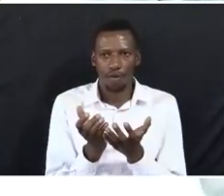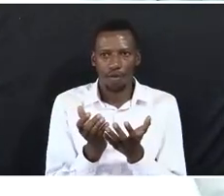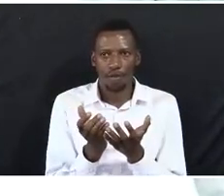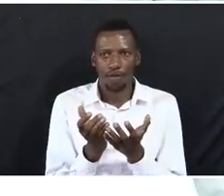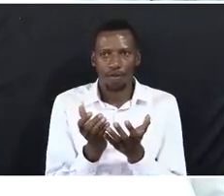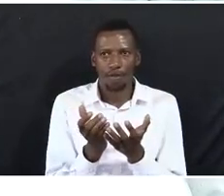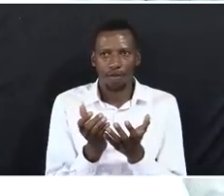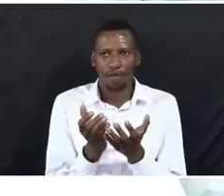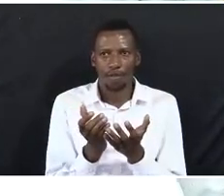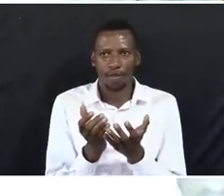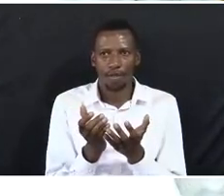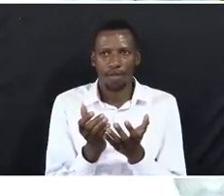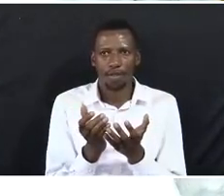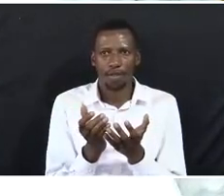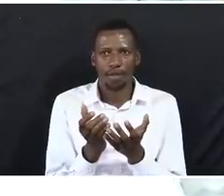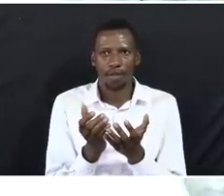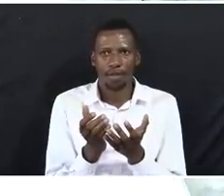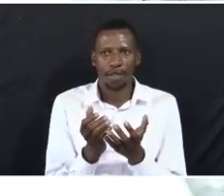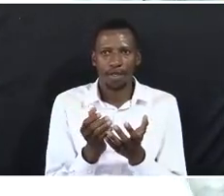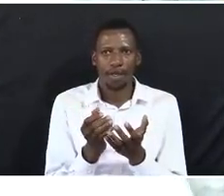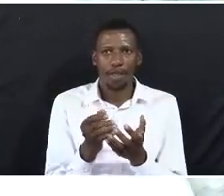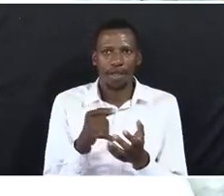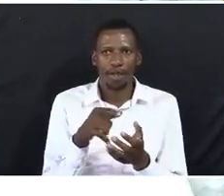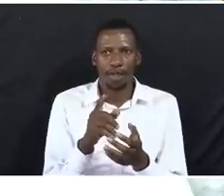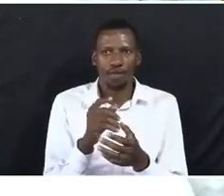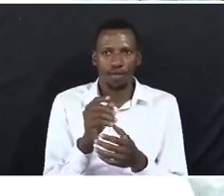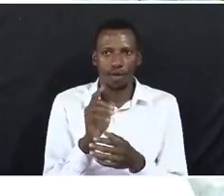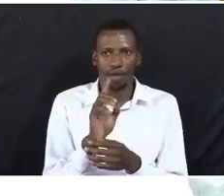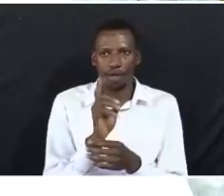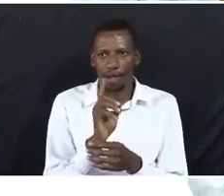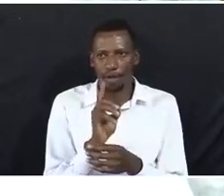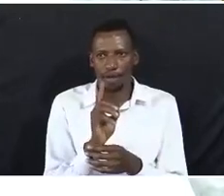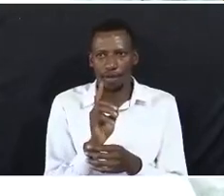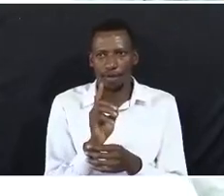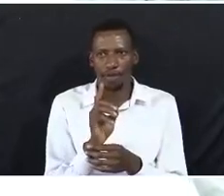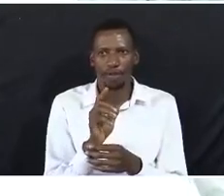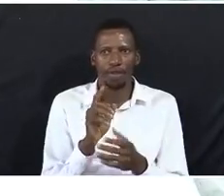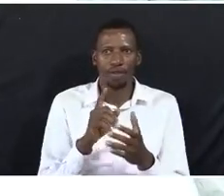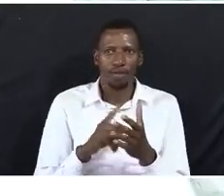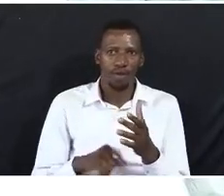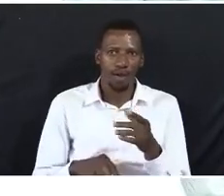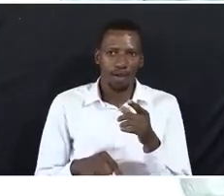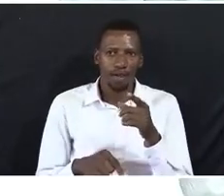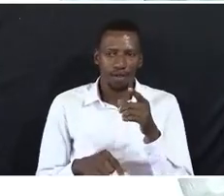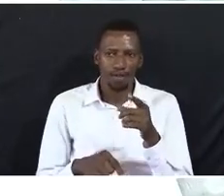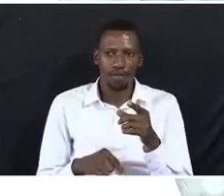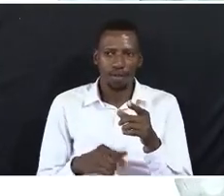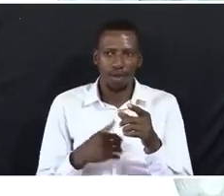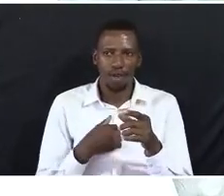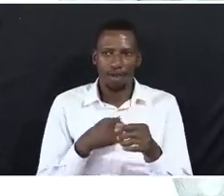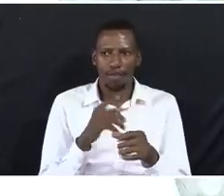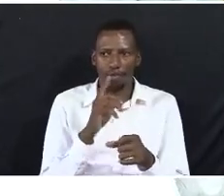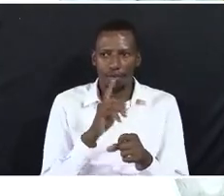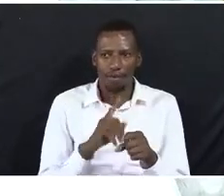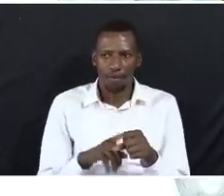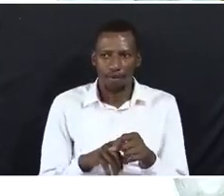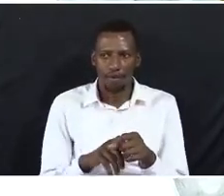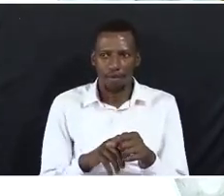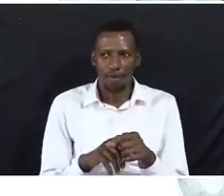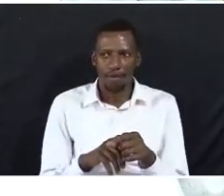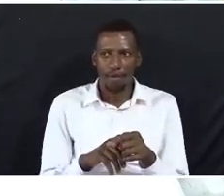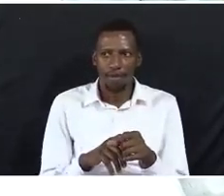carry your candle, run to the darkness, seek out